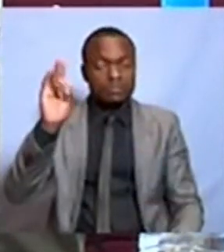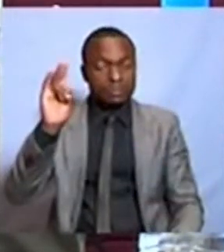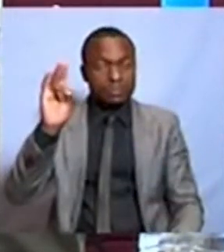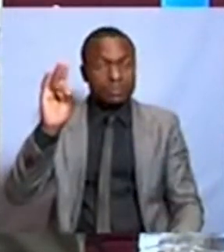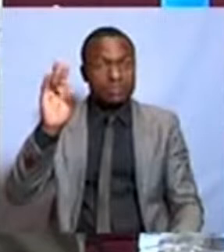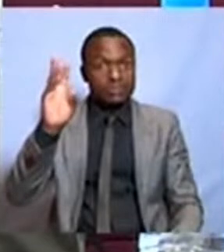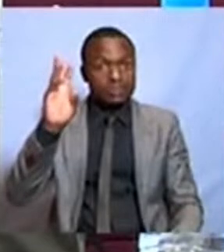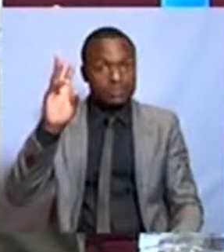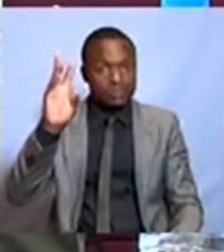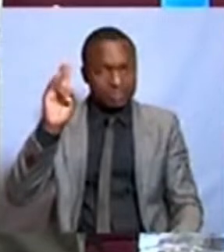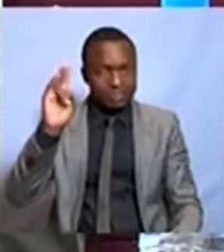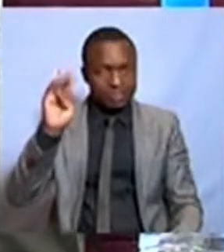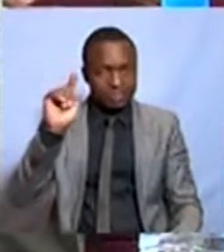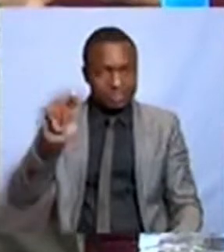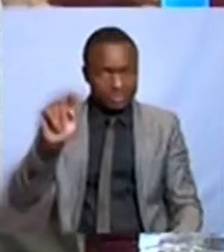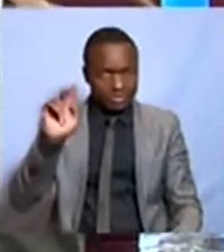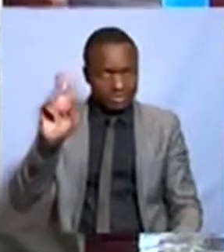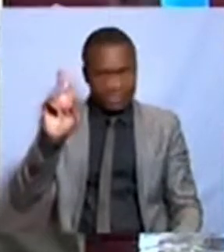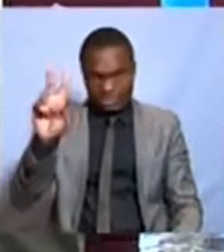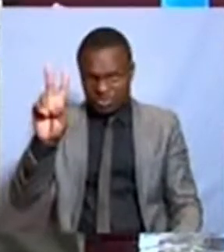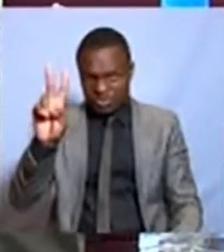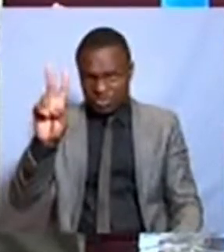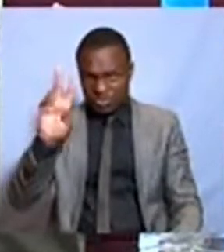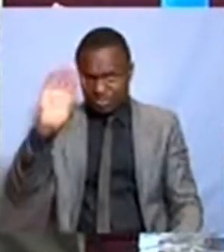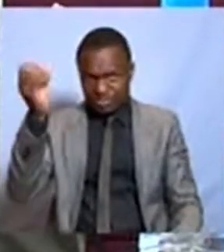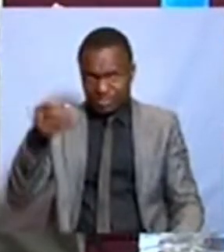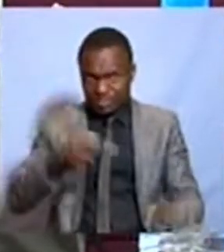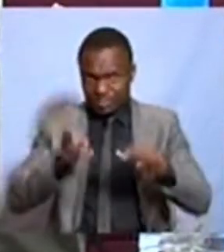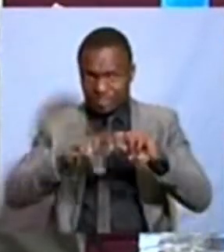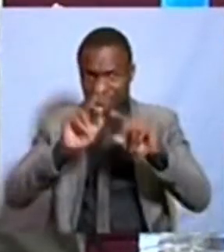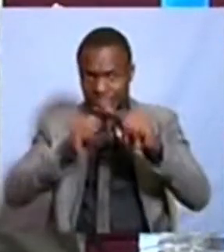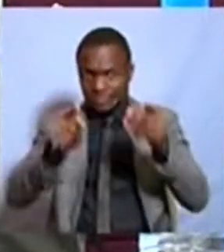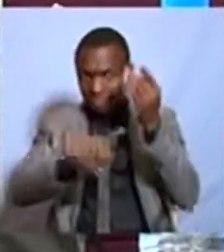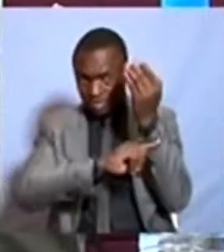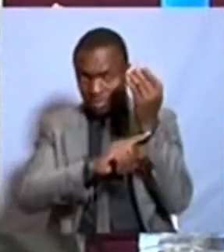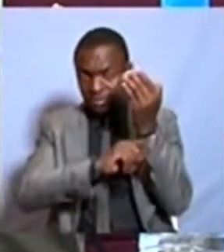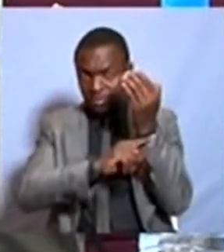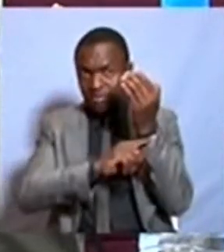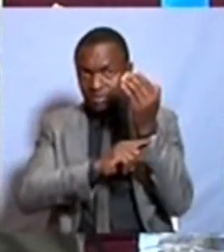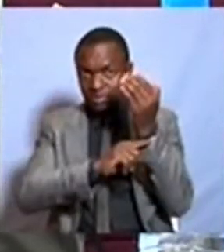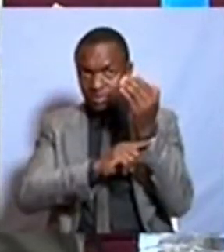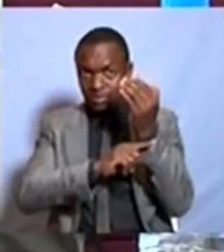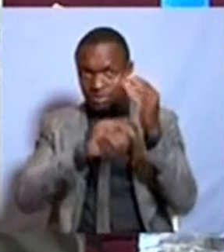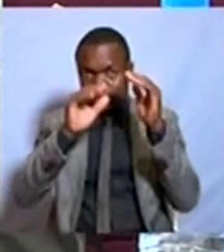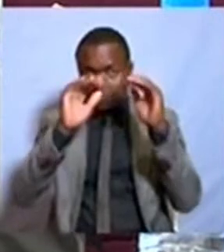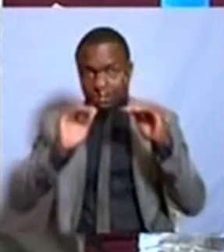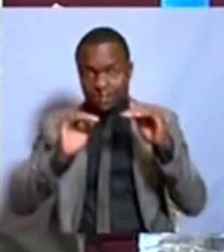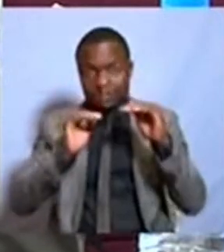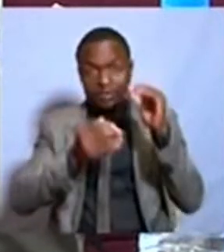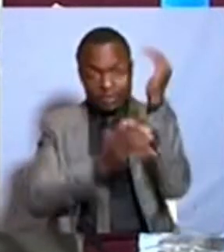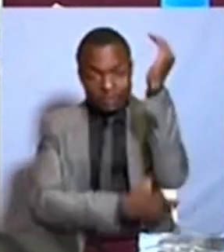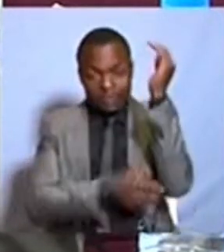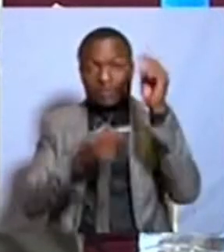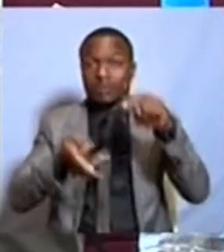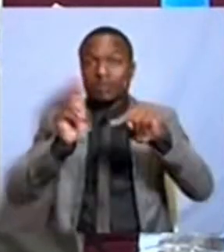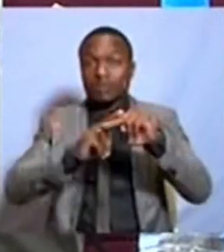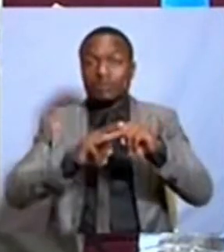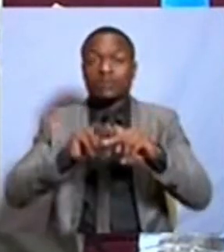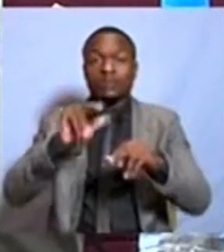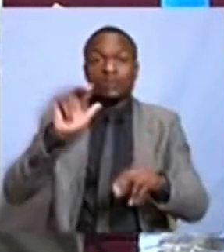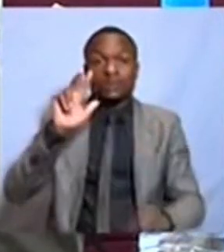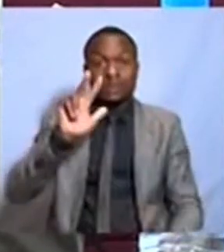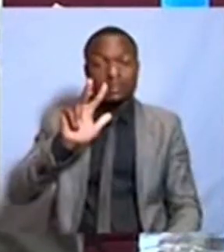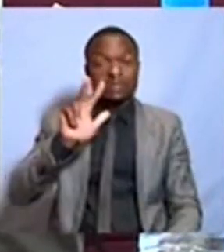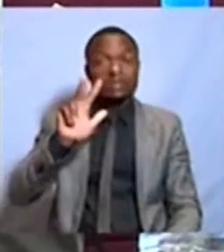78%, basically about 2% increase, but urban poverty increased quite much, from 23 to